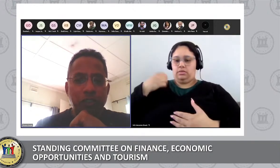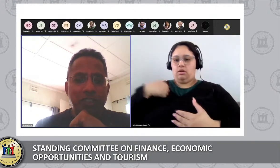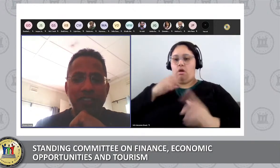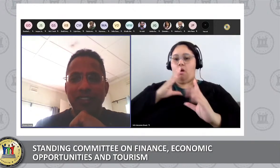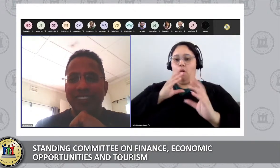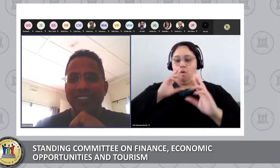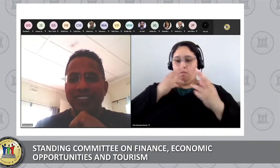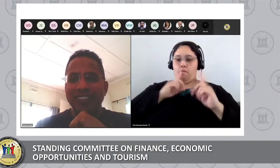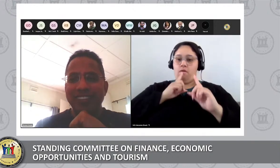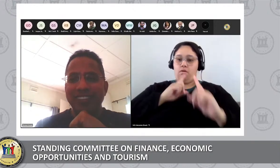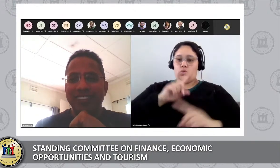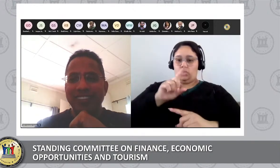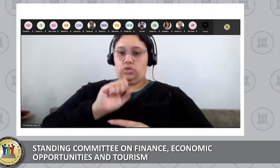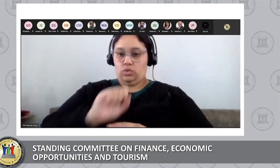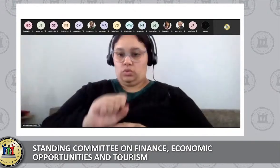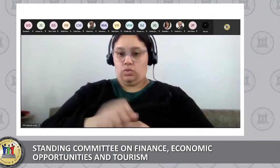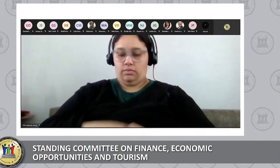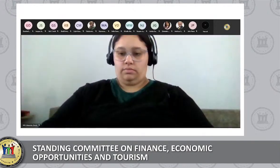answered your questions.